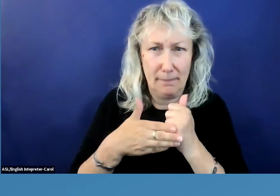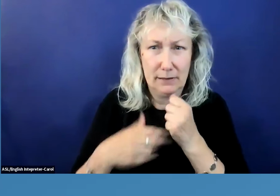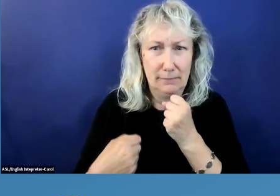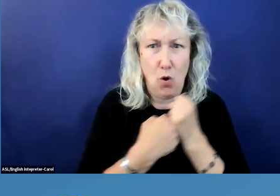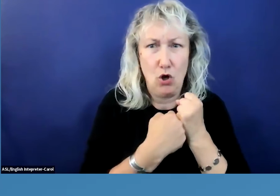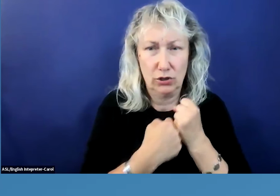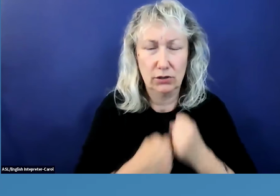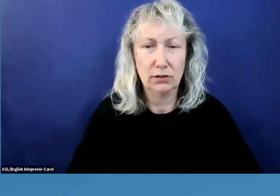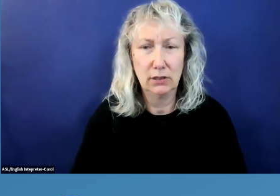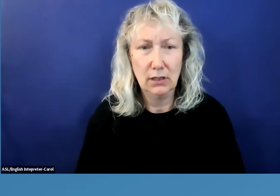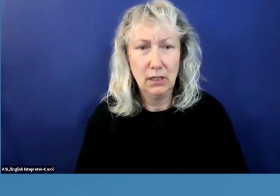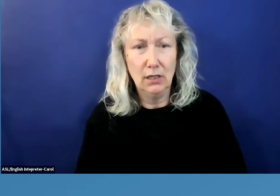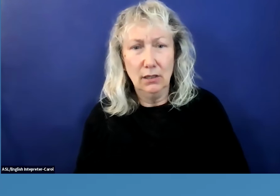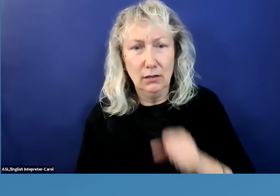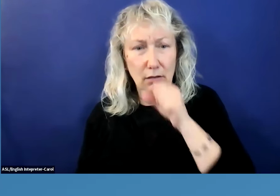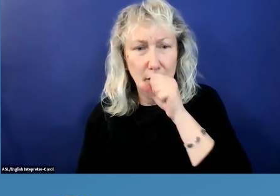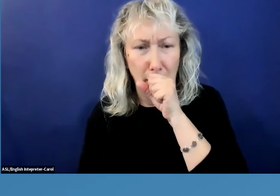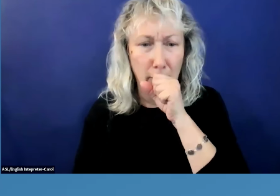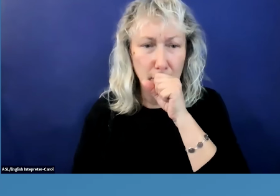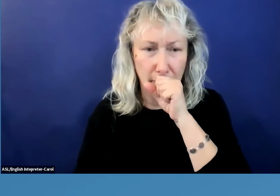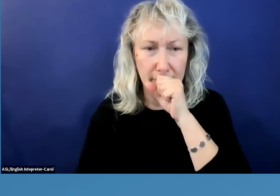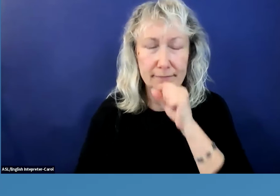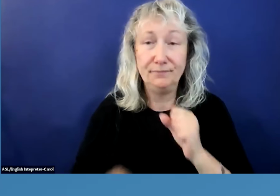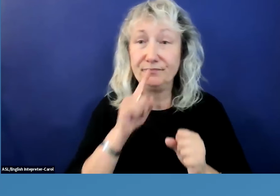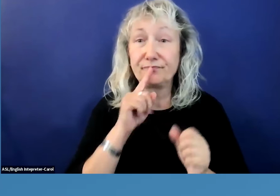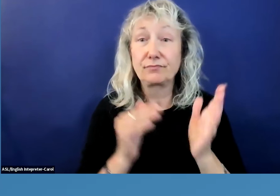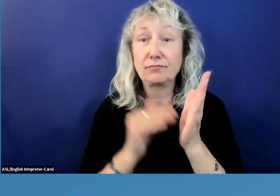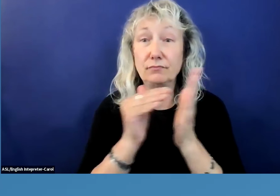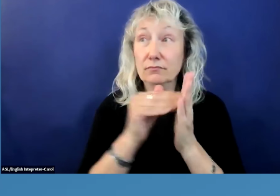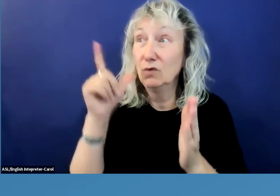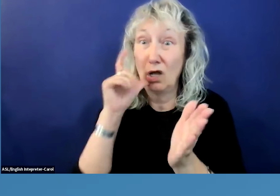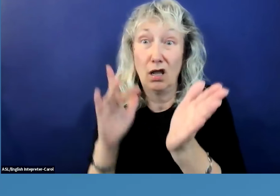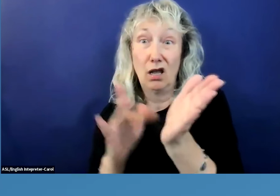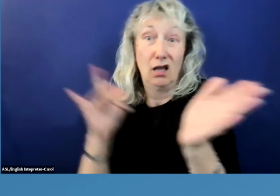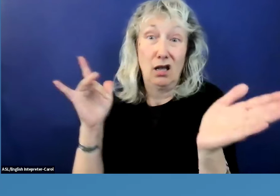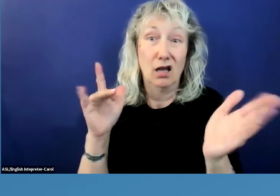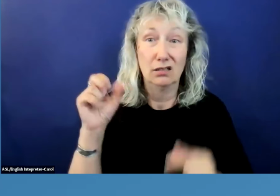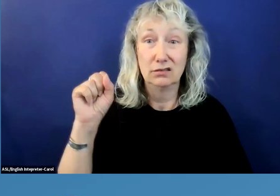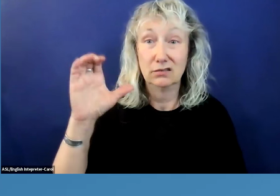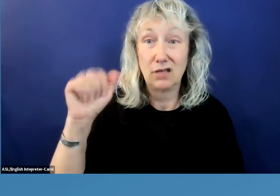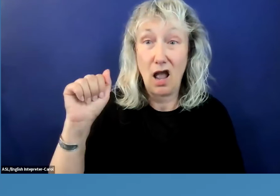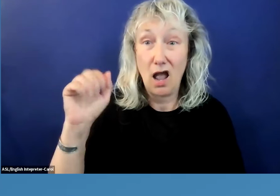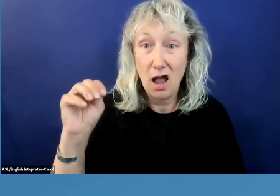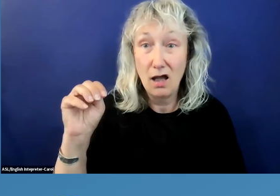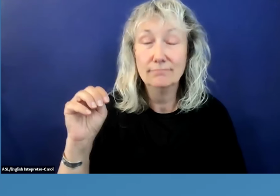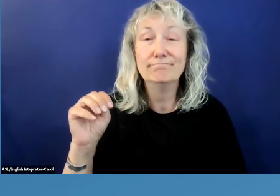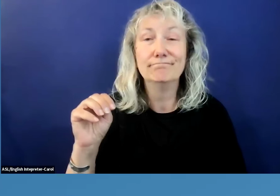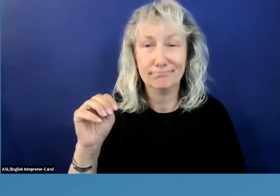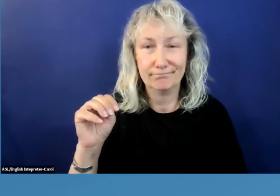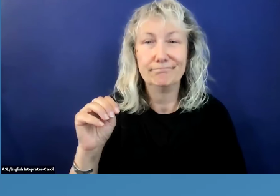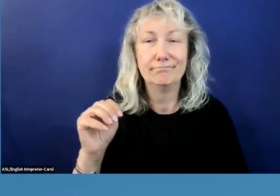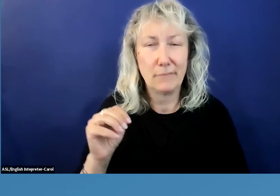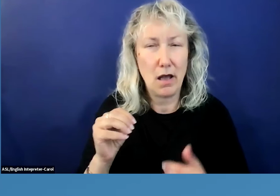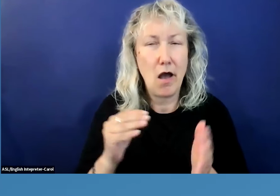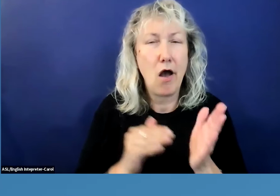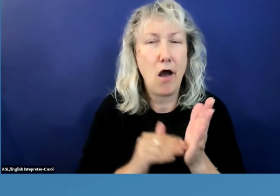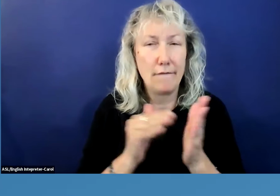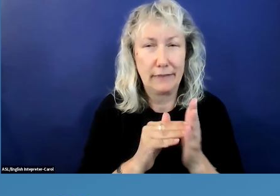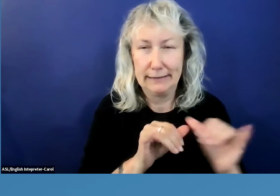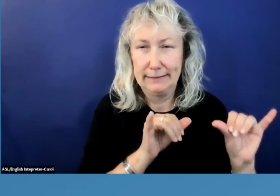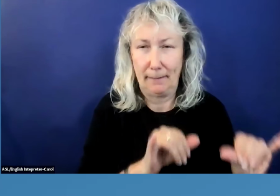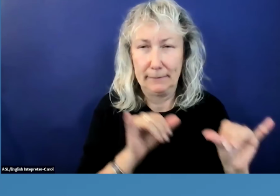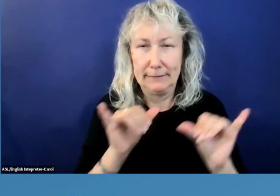So there are some common tactics used by most scammers, and these are going to be, again, similar from scam to scam.